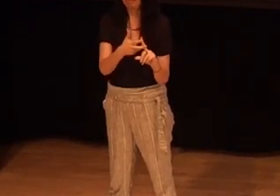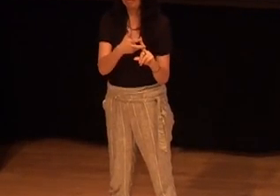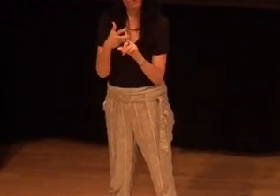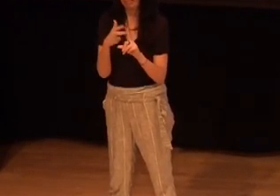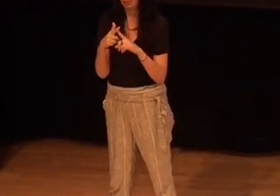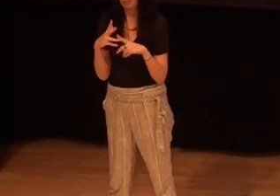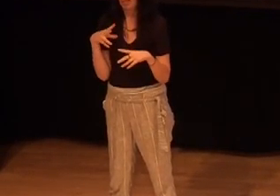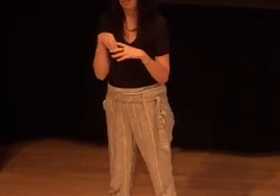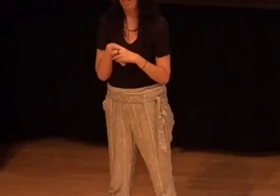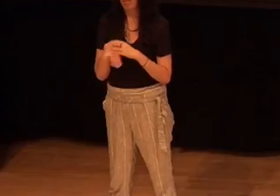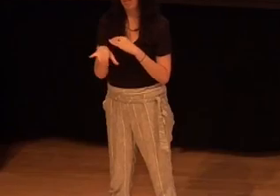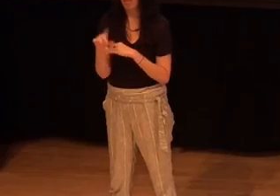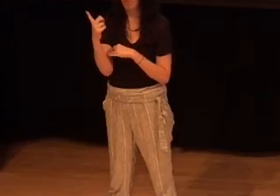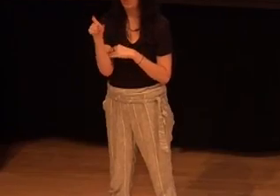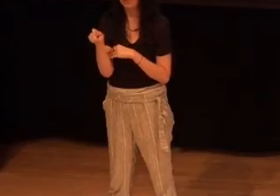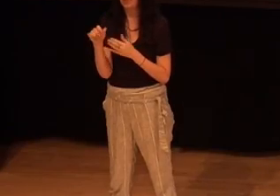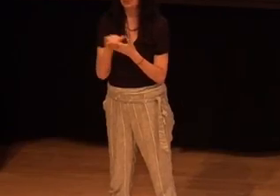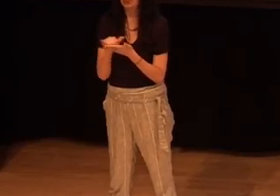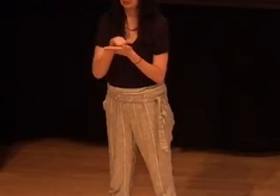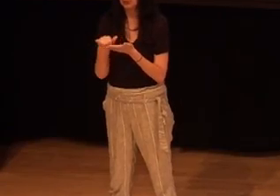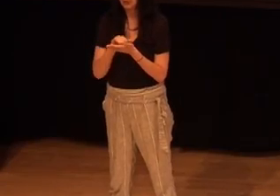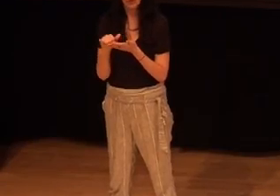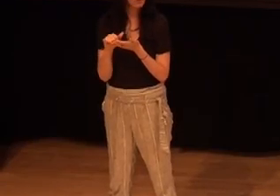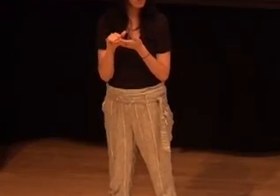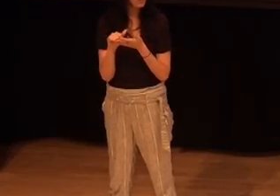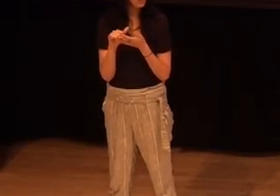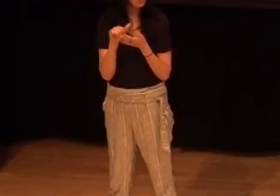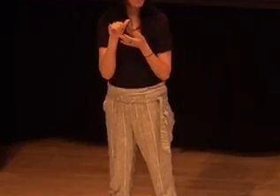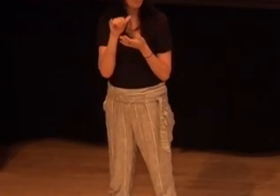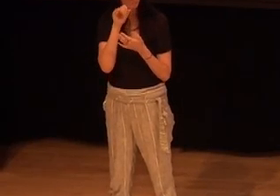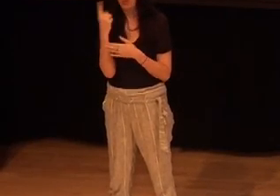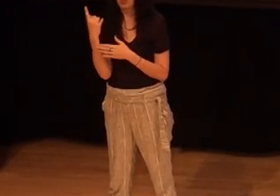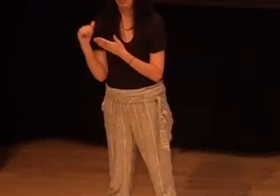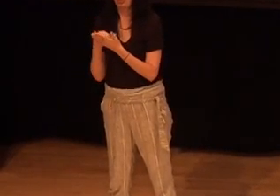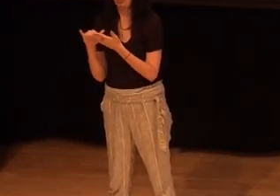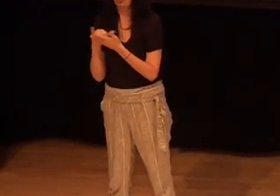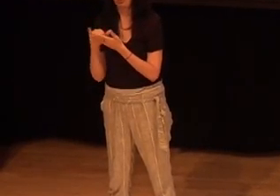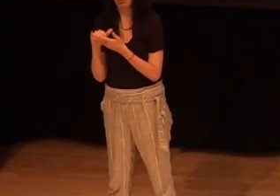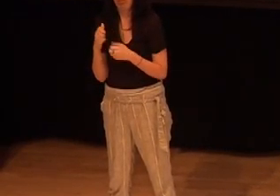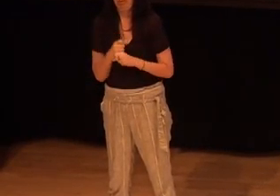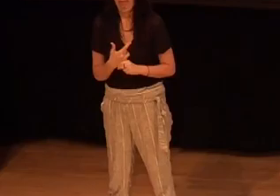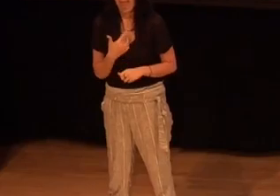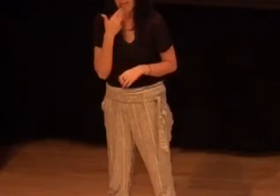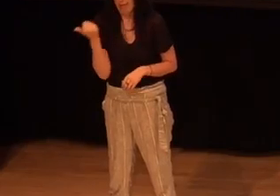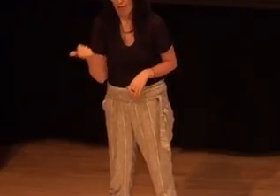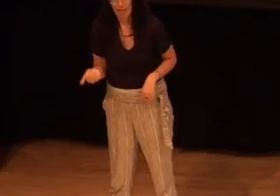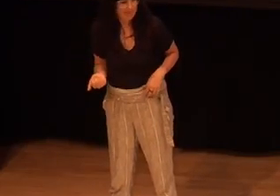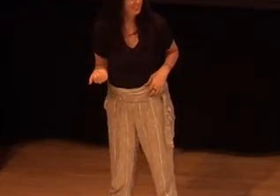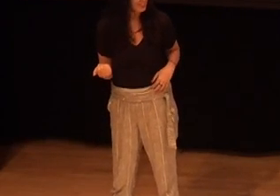what we're having a problem with in New York. And not just in New York. Oh, okay, that makes me feel better. Thank you, Carr. Okay.